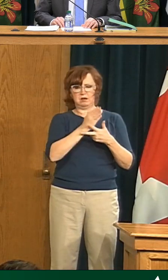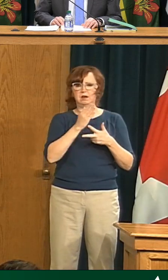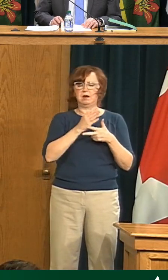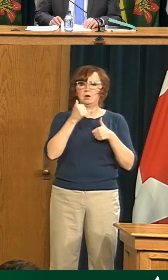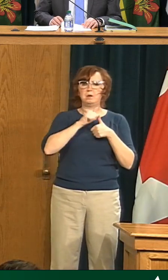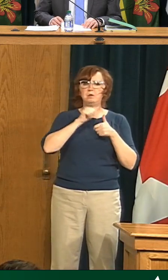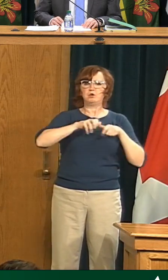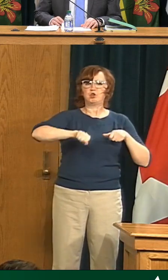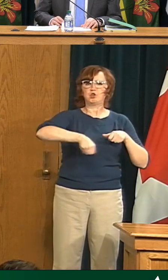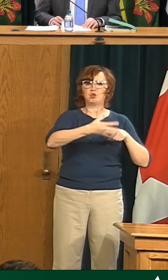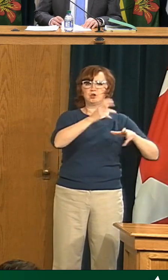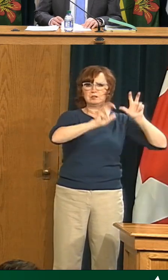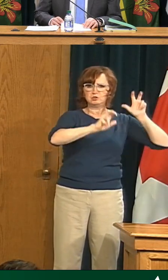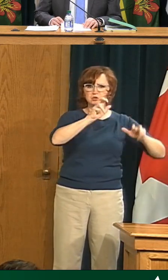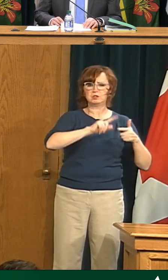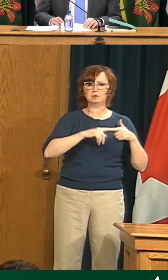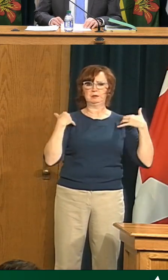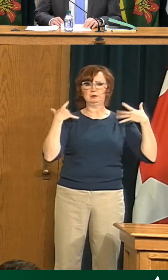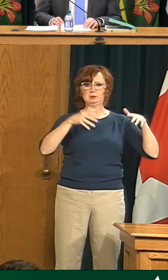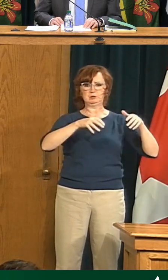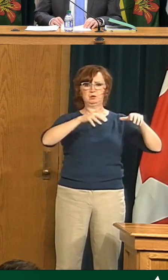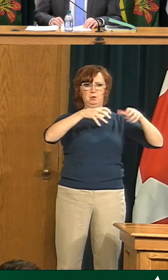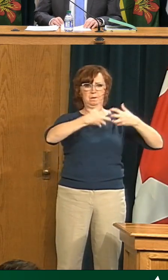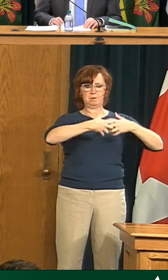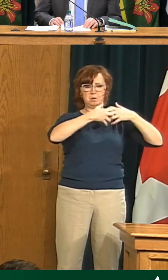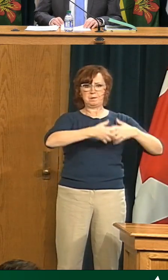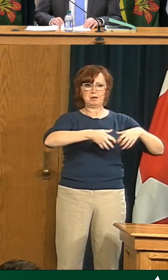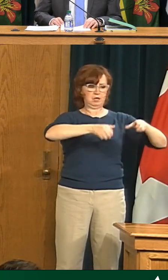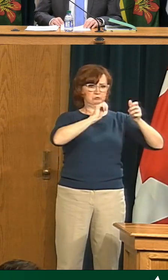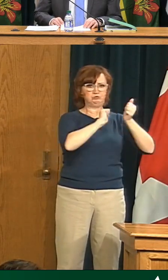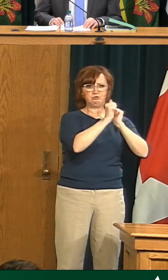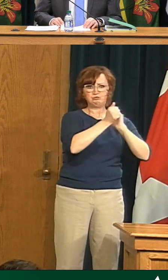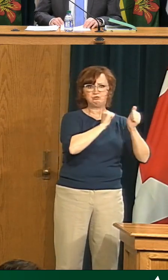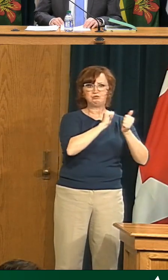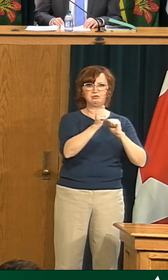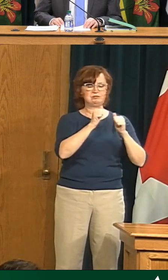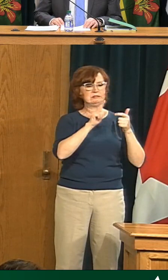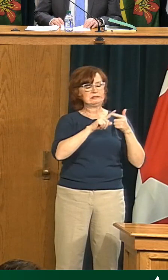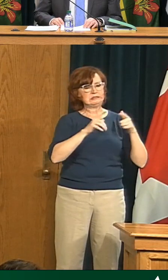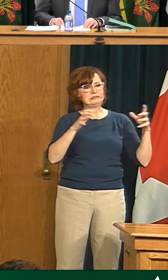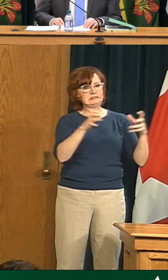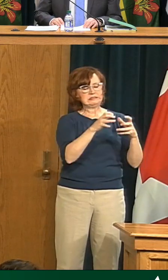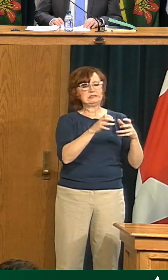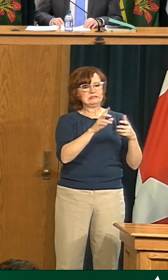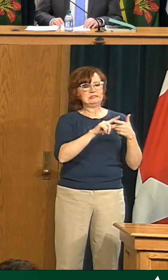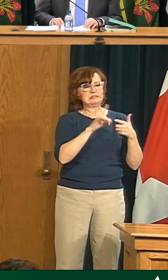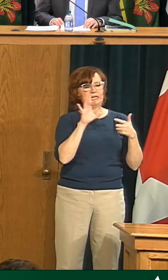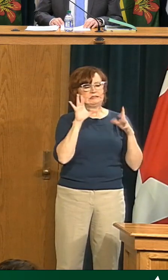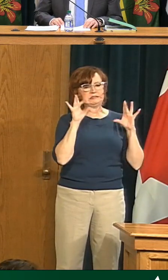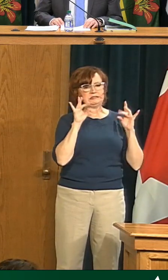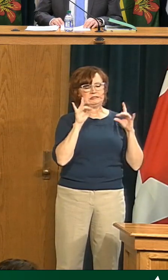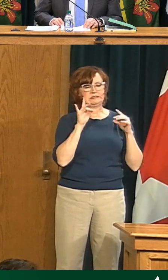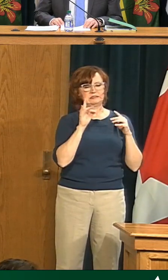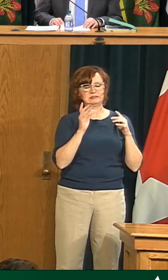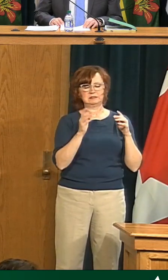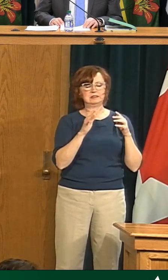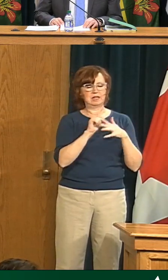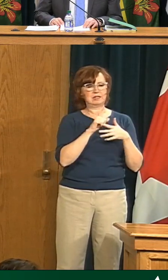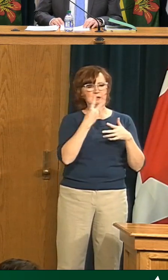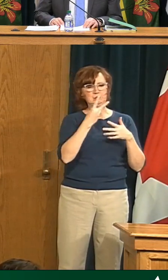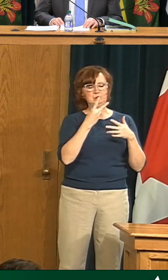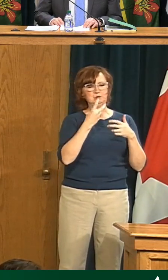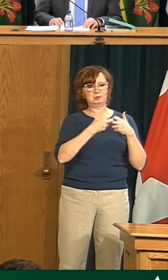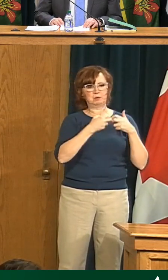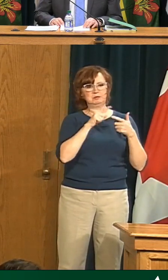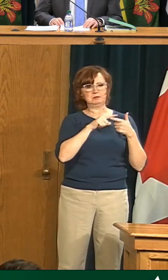rallies. The restrictions on public gatherings remains in place at this time. Other than allowable businesses, public